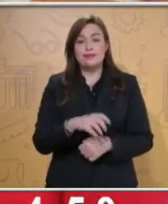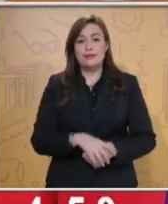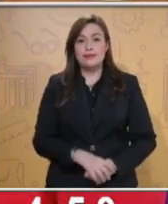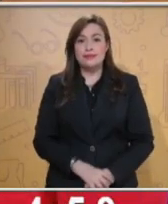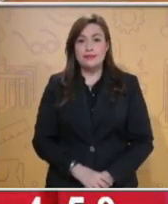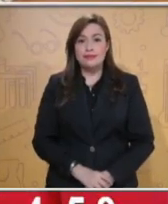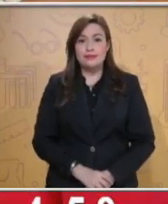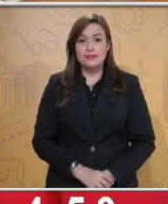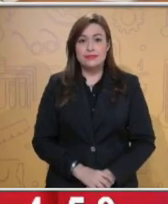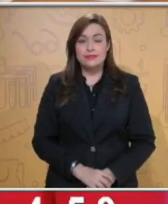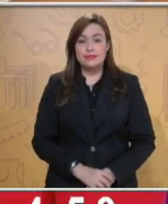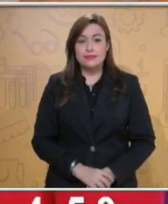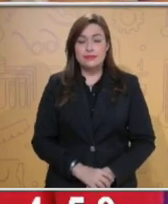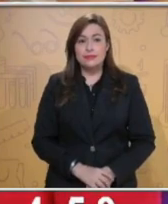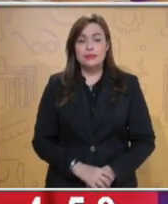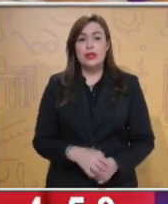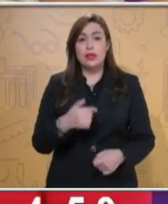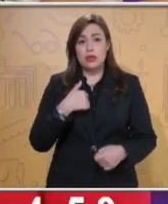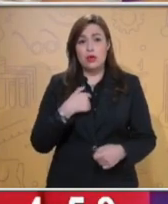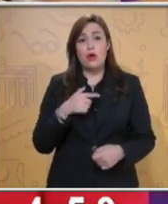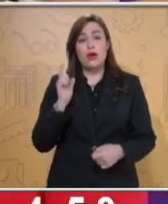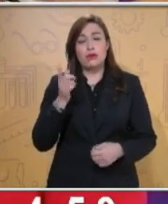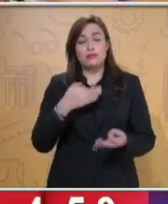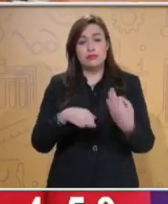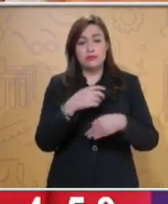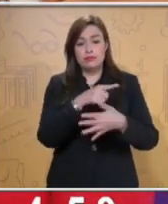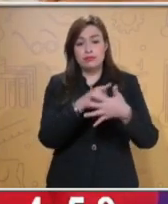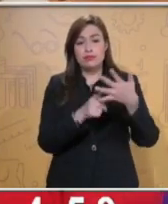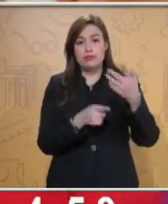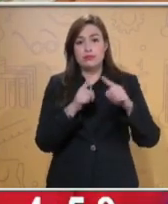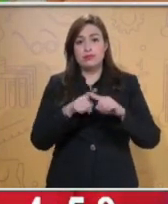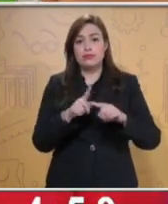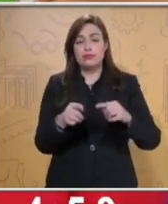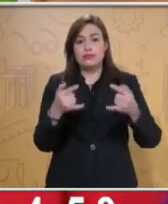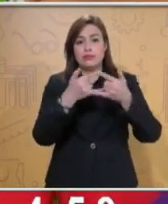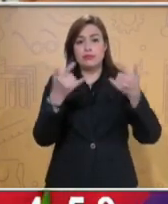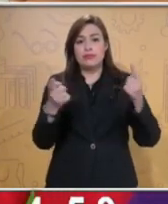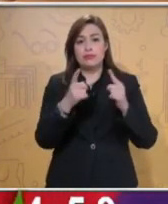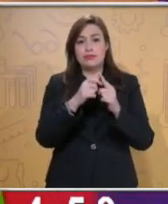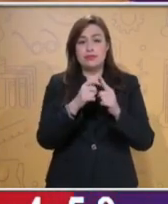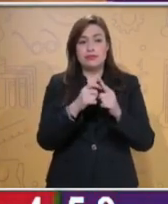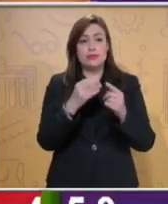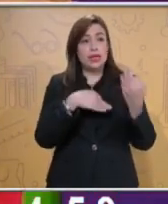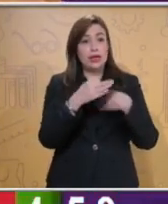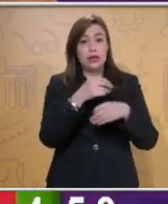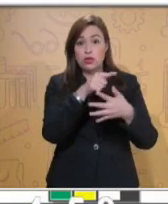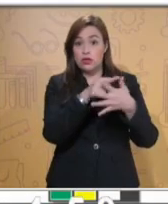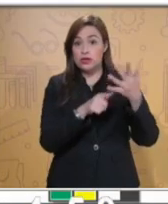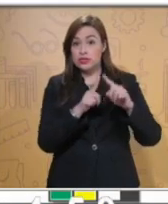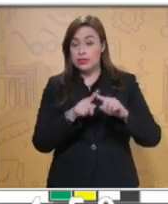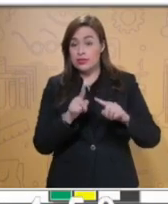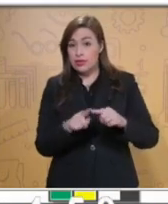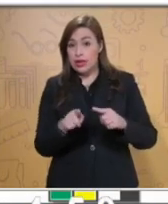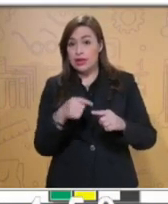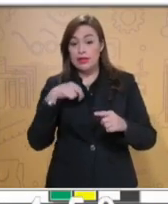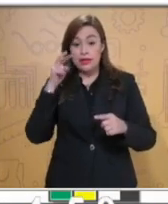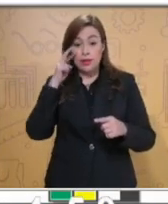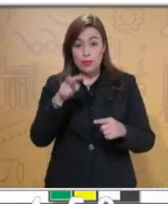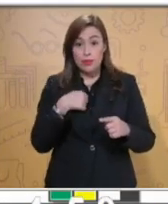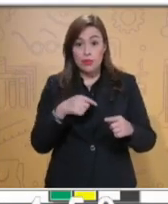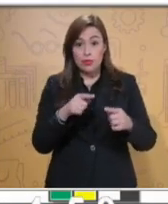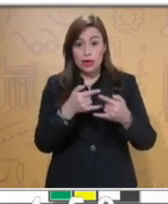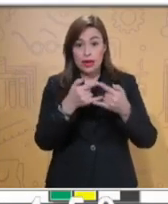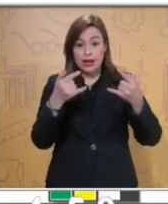learned all the main elements in a comic strip, okay? And beside of all those elements, it is important to